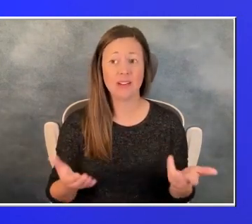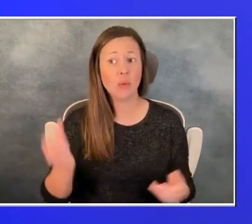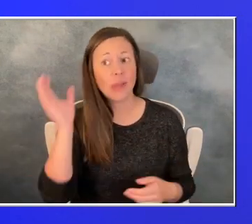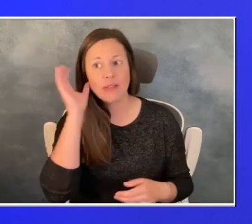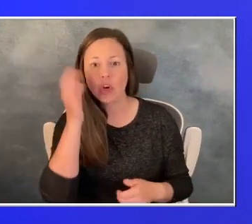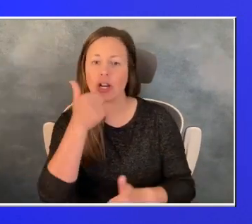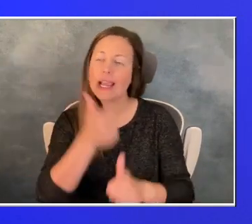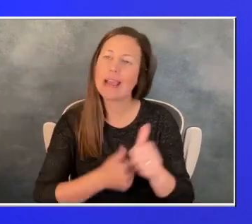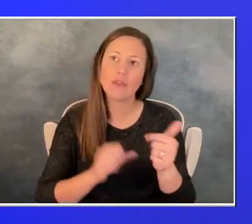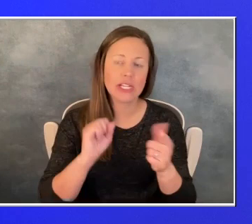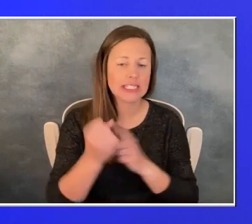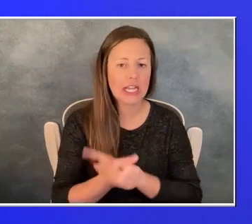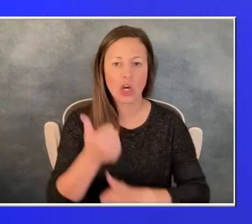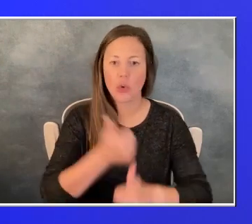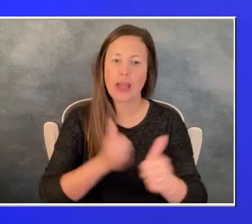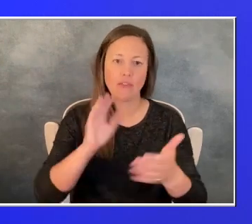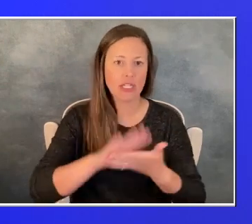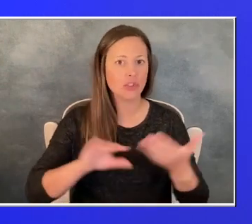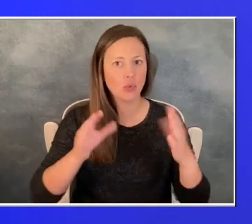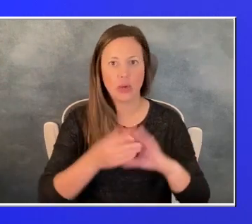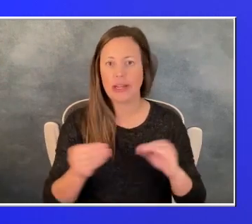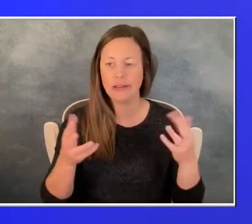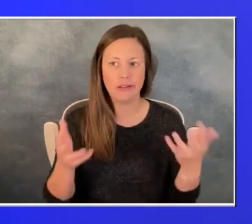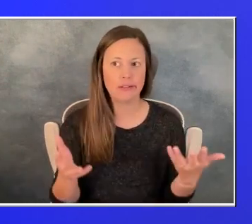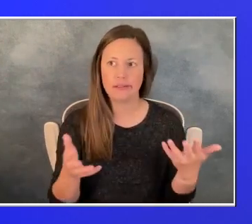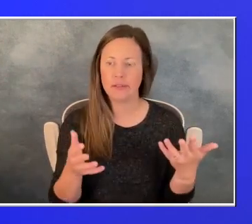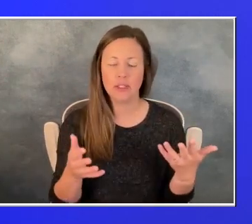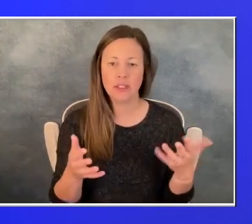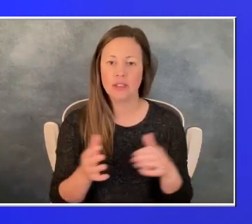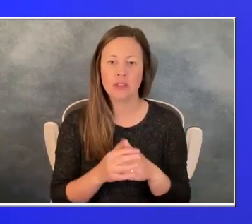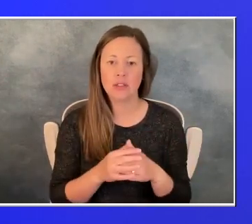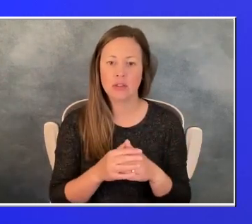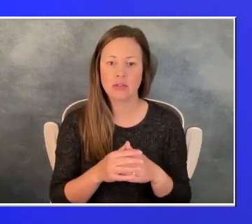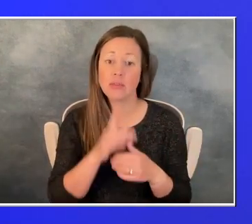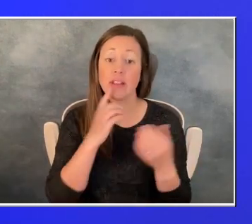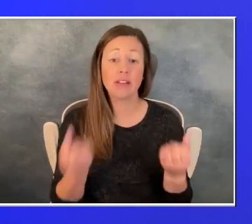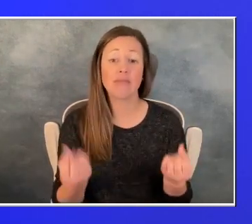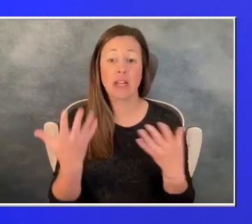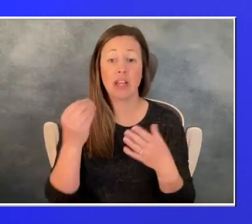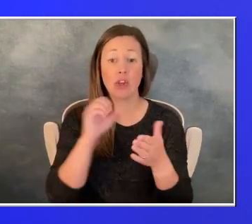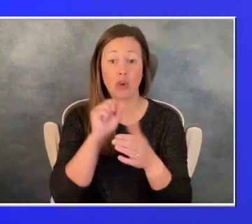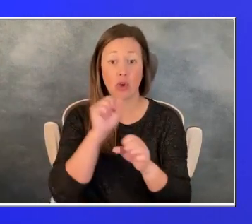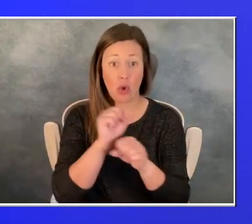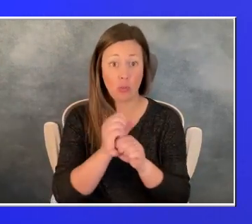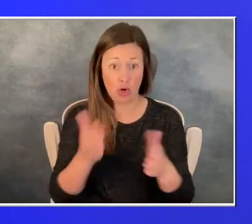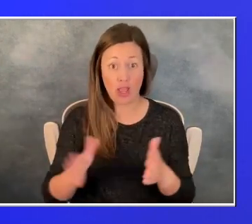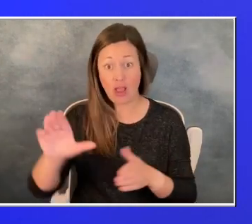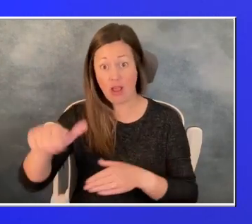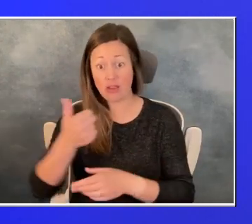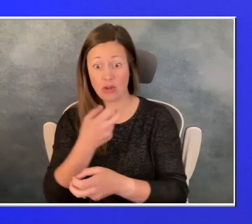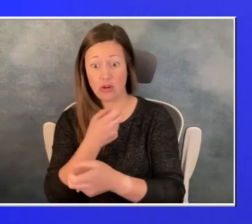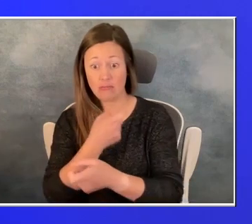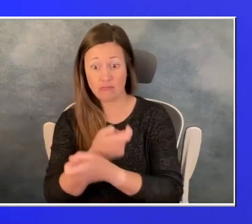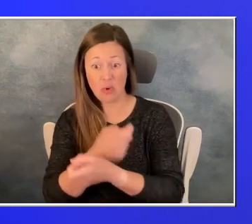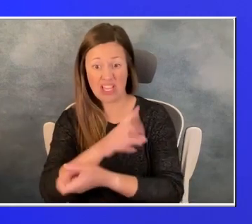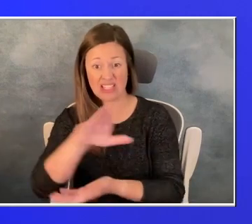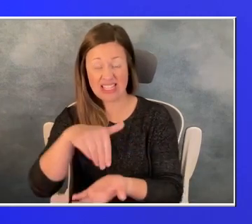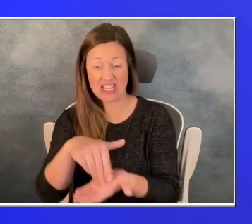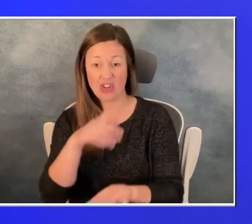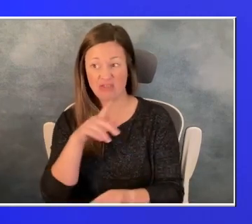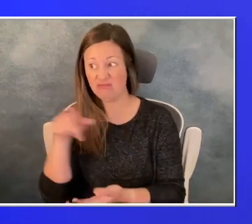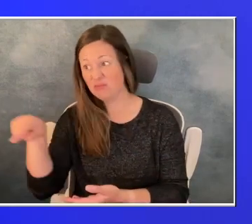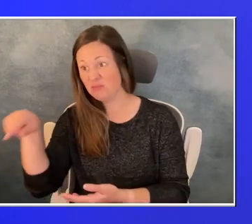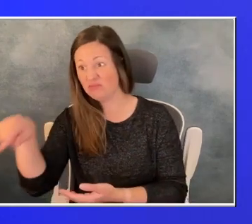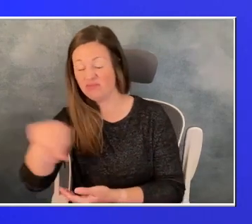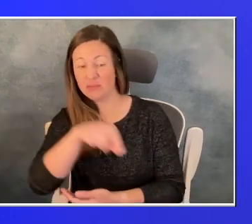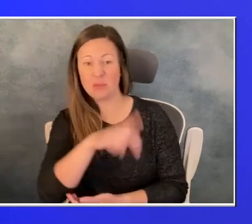every story. I have a lot of colleagues at other poison centers, and so this is something that you see not just here,